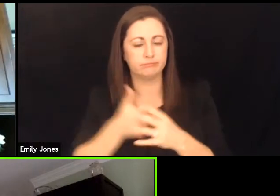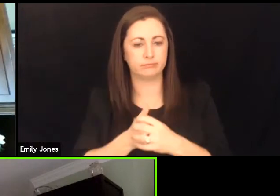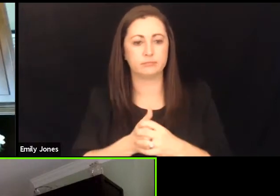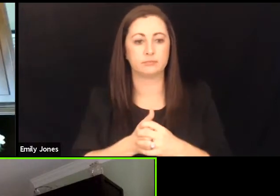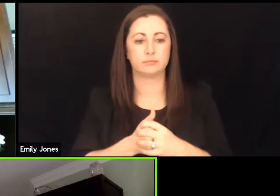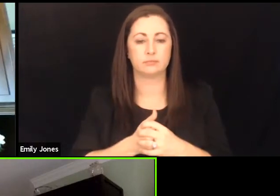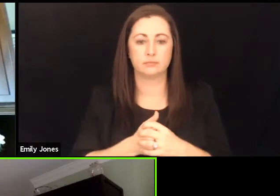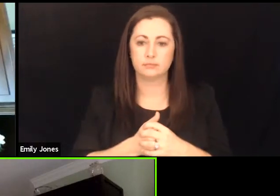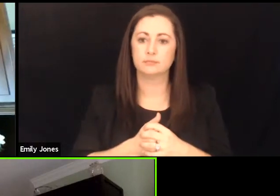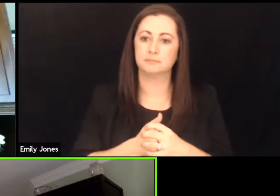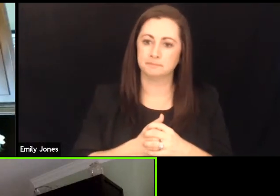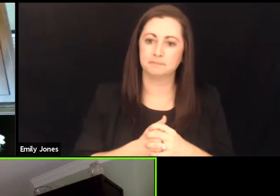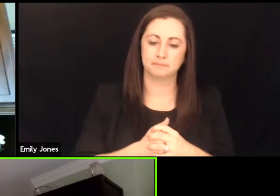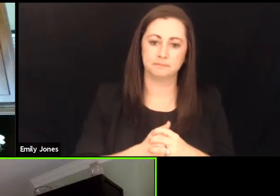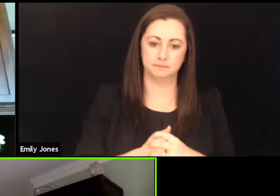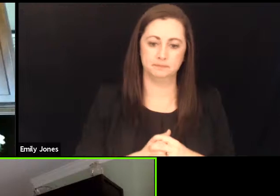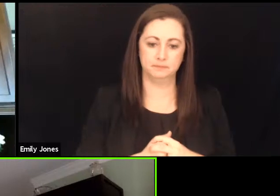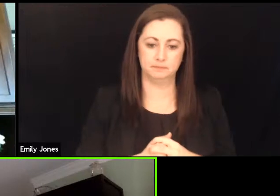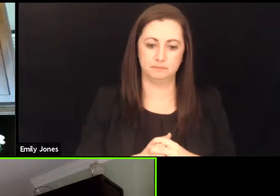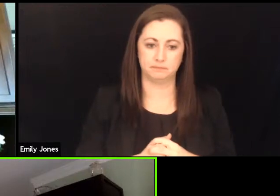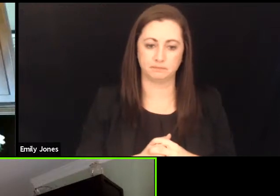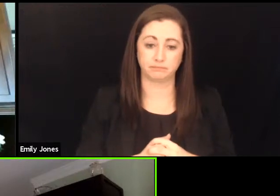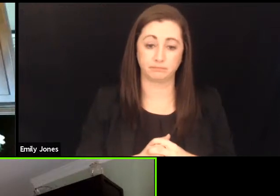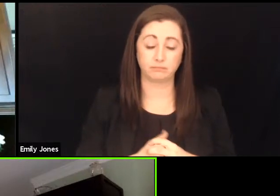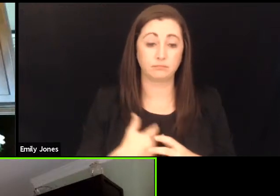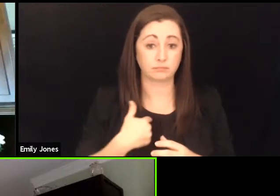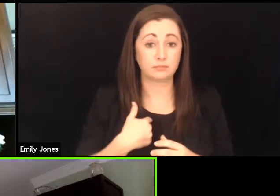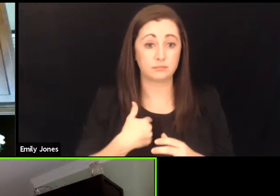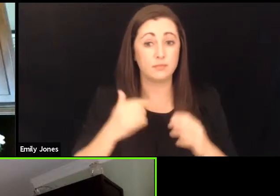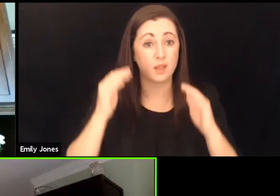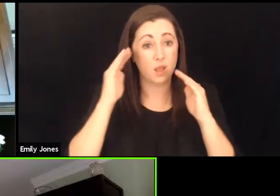Well, I hope that there will be